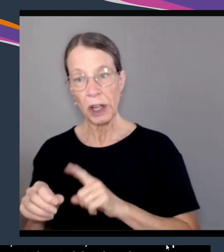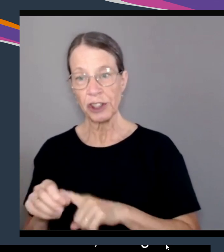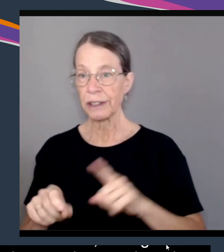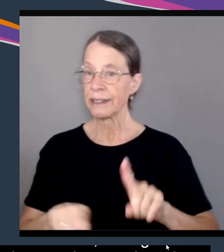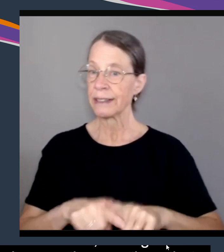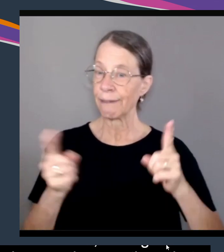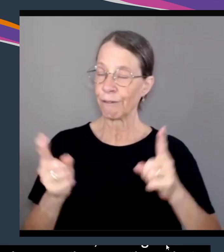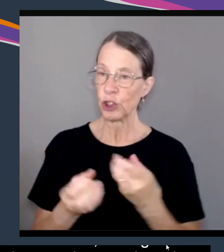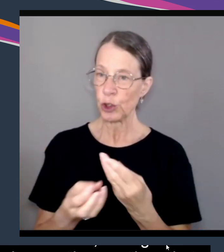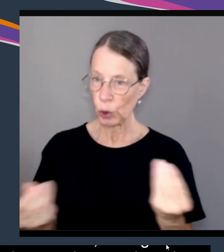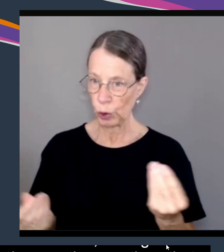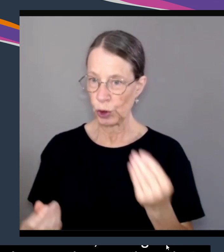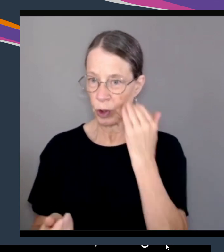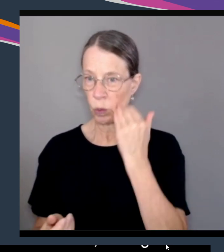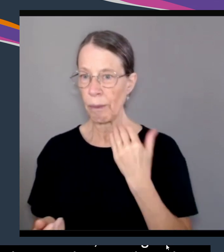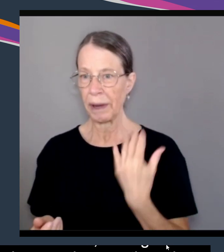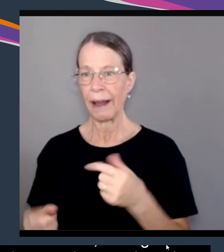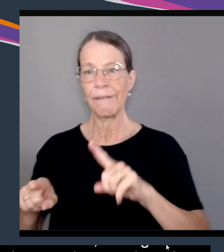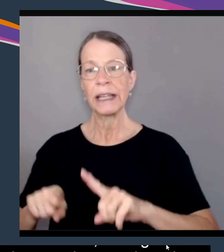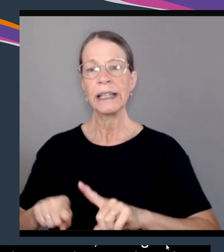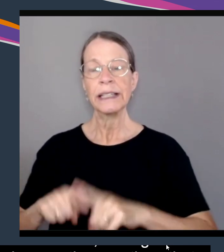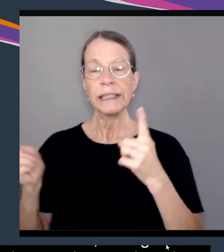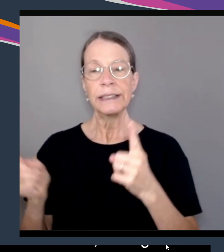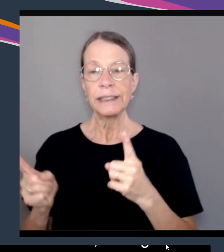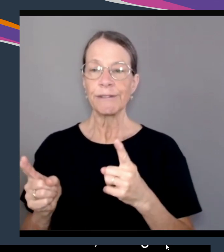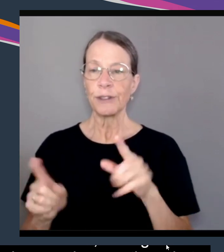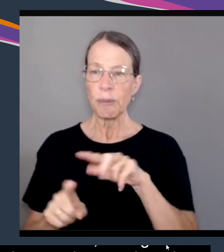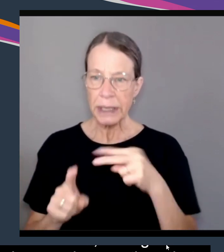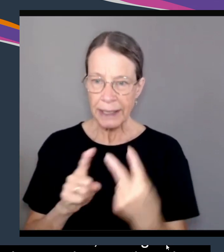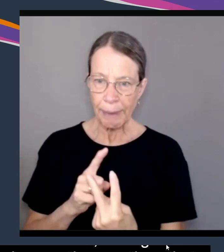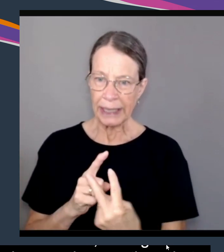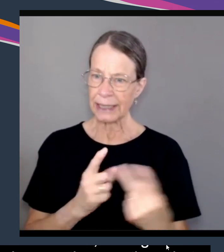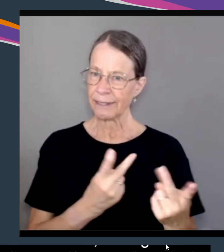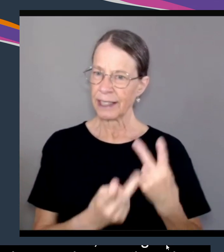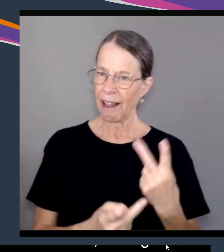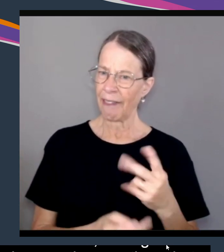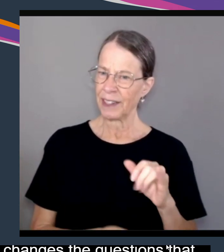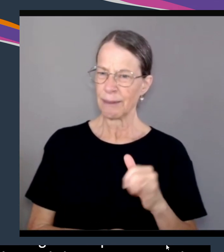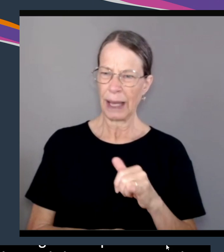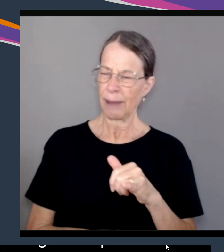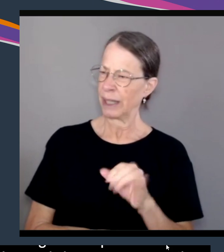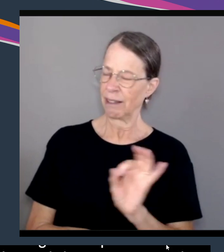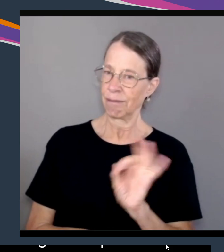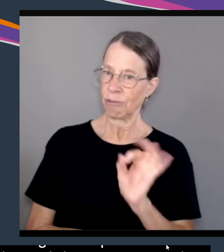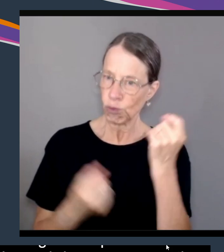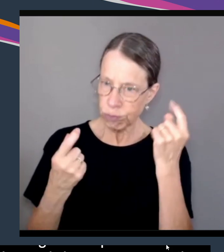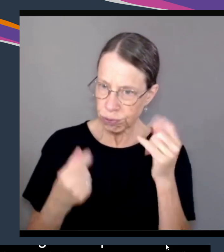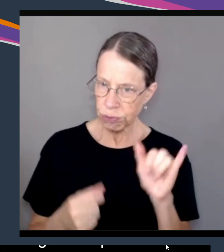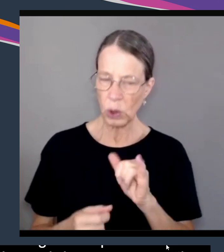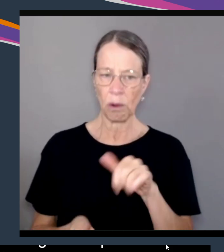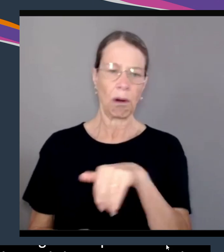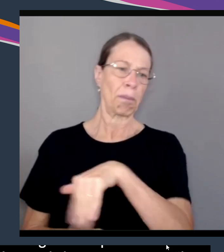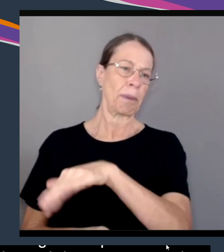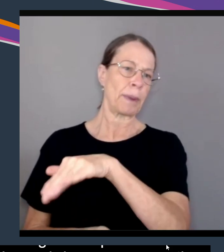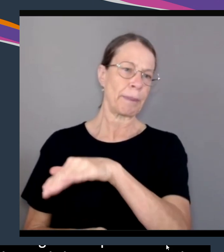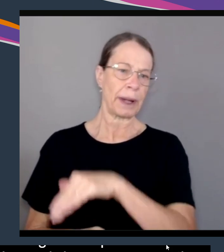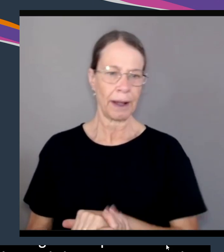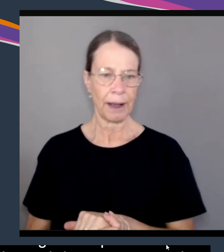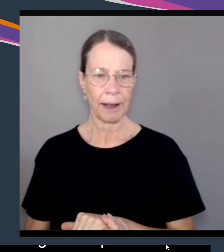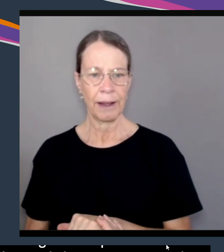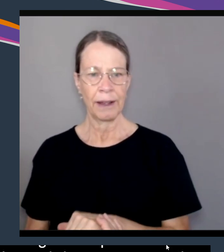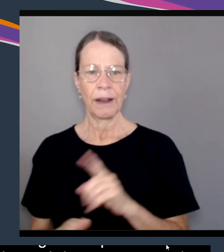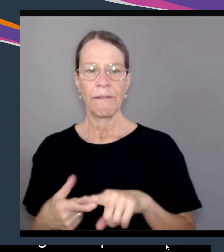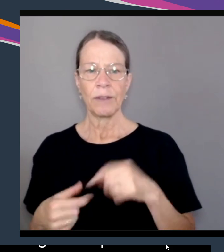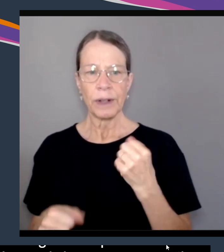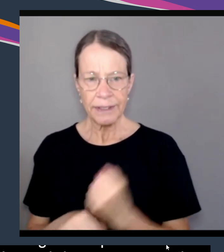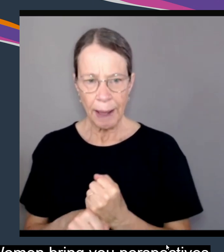overlooked and ignored. And so when, for example, our government designed Fee Free TAFE, we made sure that it worked for women. We ensured that there were places